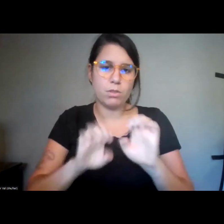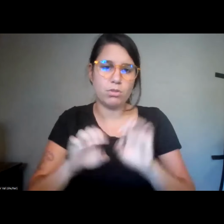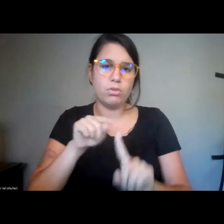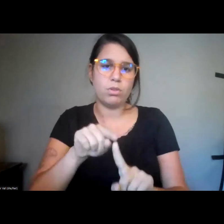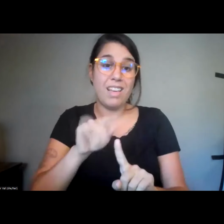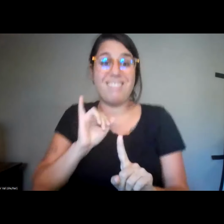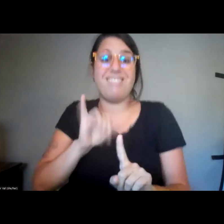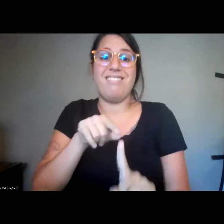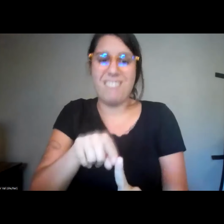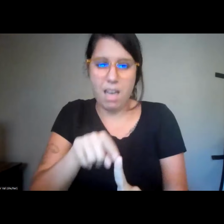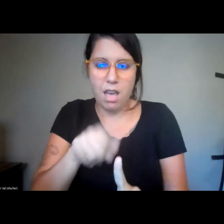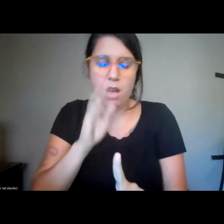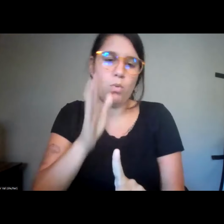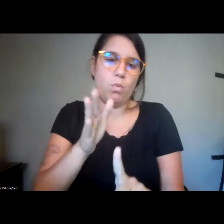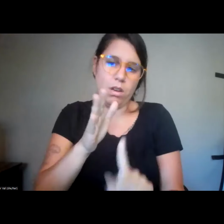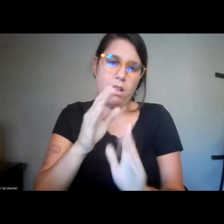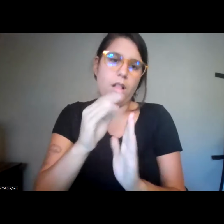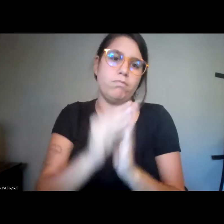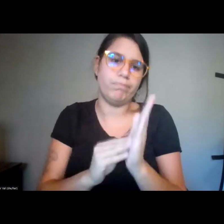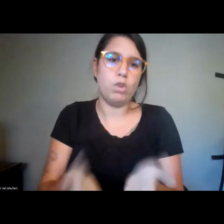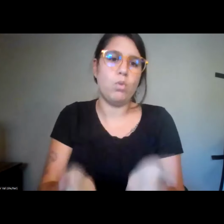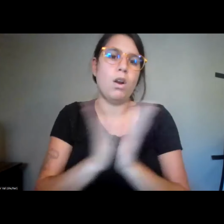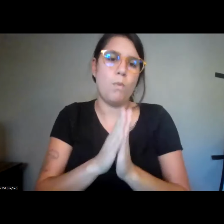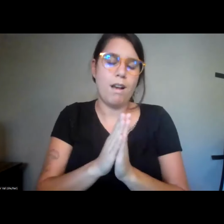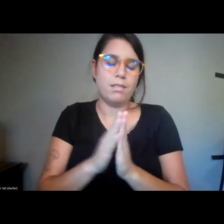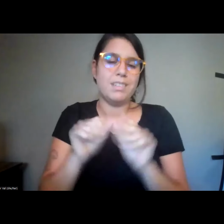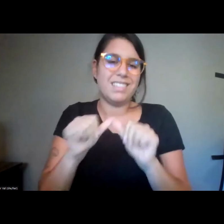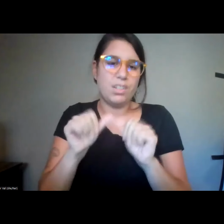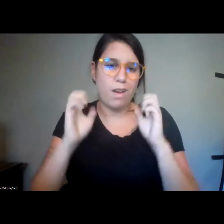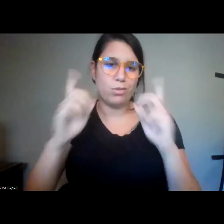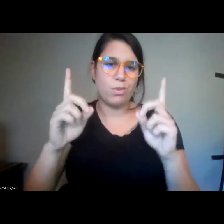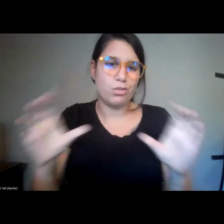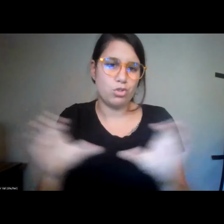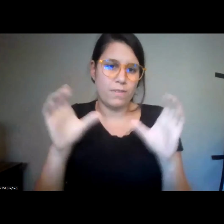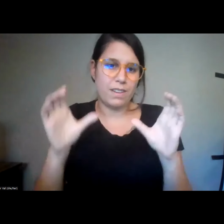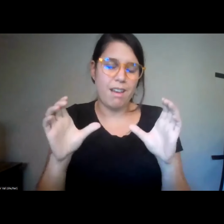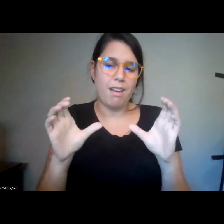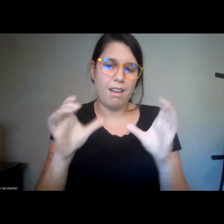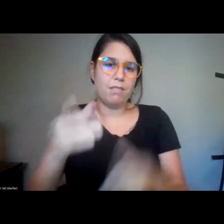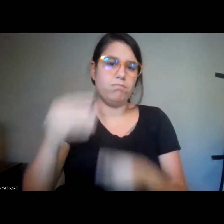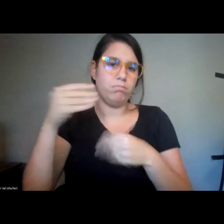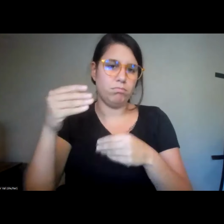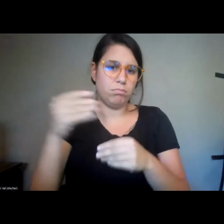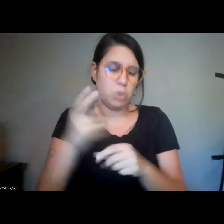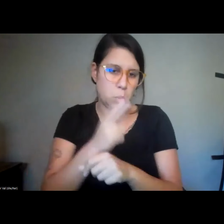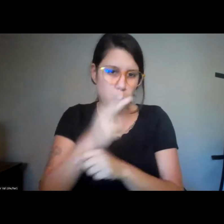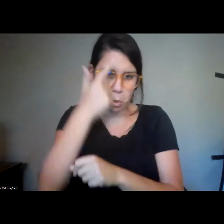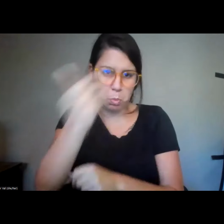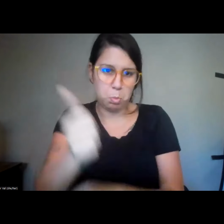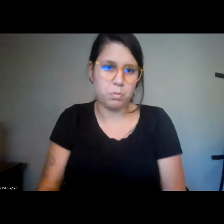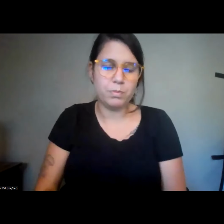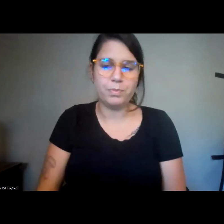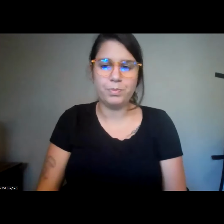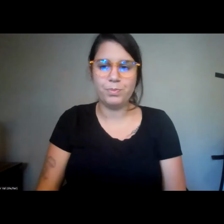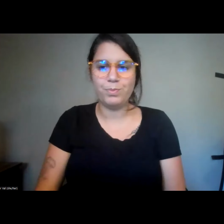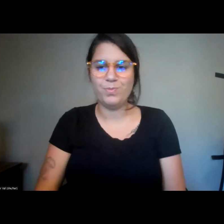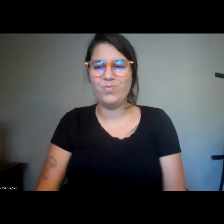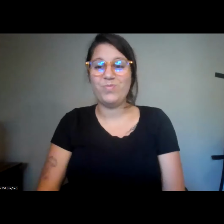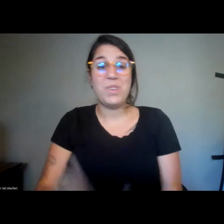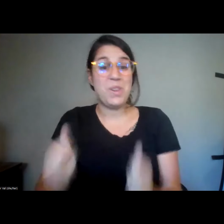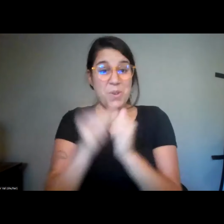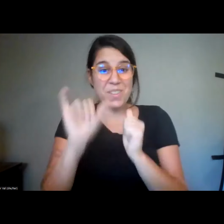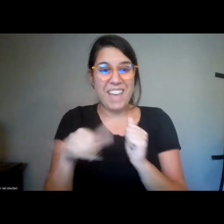that evaluation that you will be able to request a continuing education certificate that you can use however you need. So with